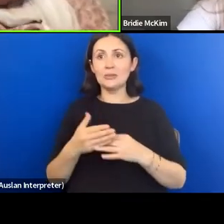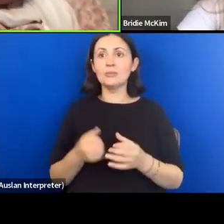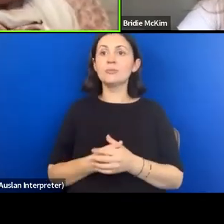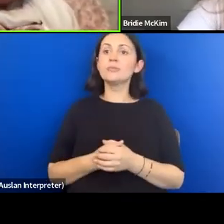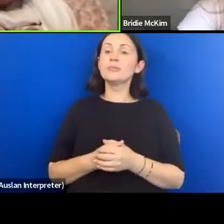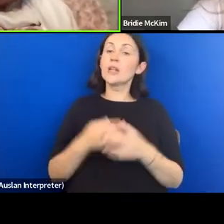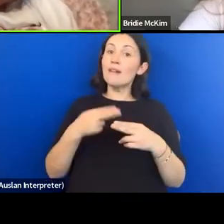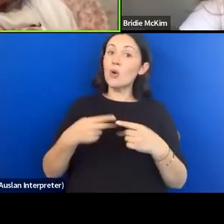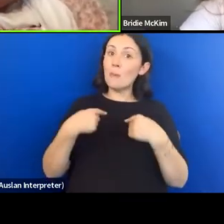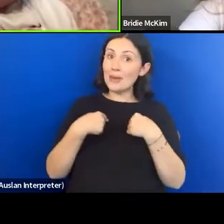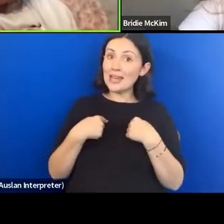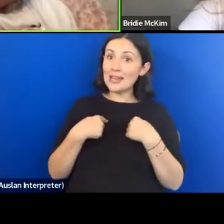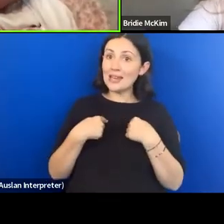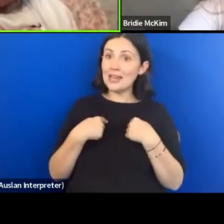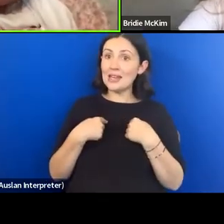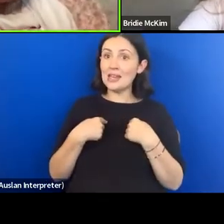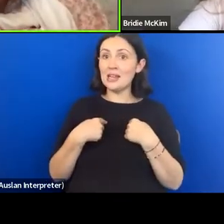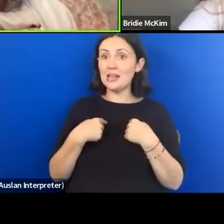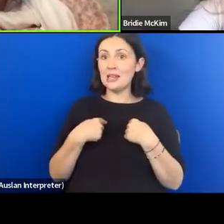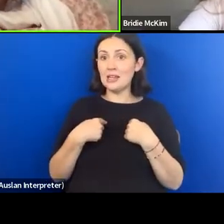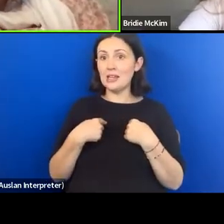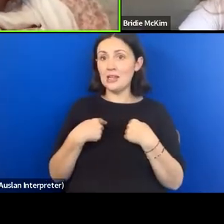think something for me as a